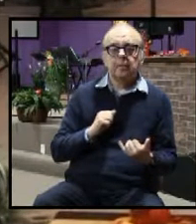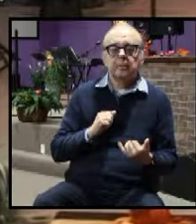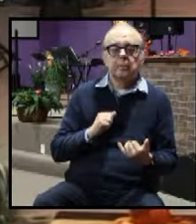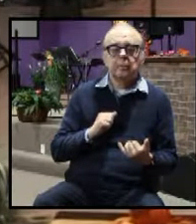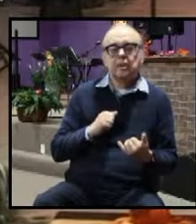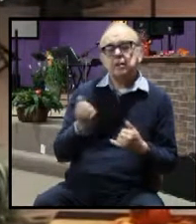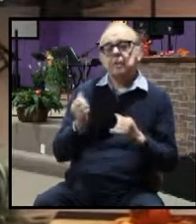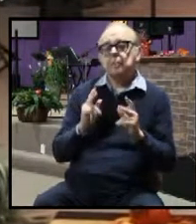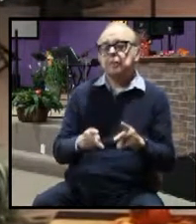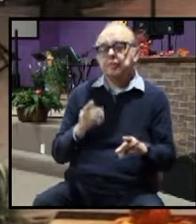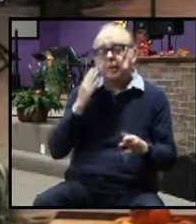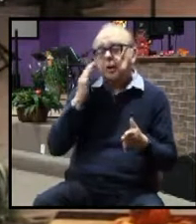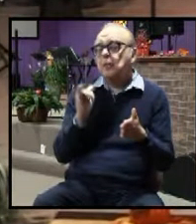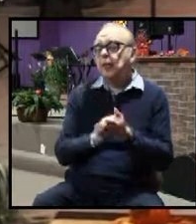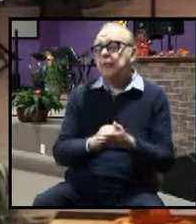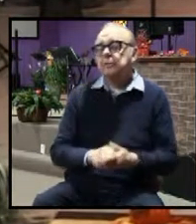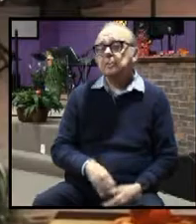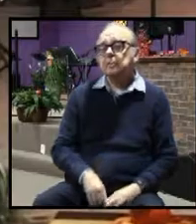really know?